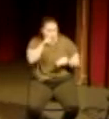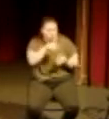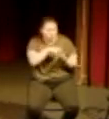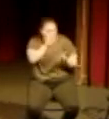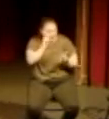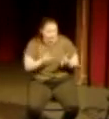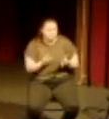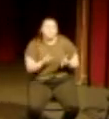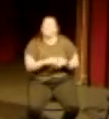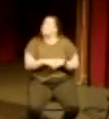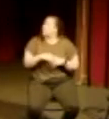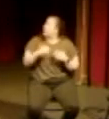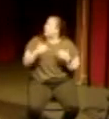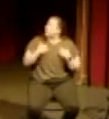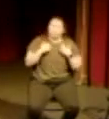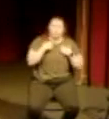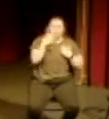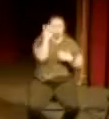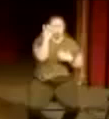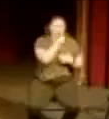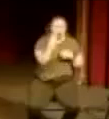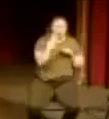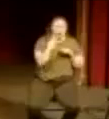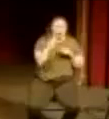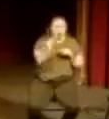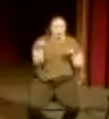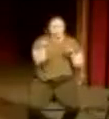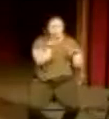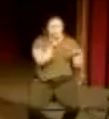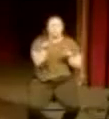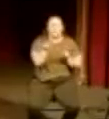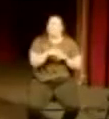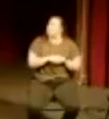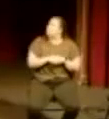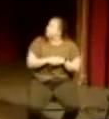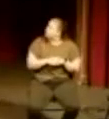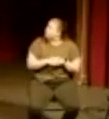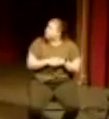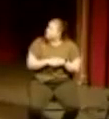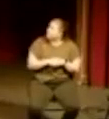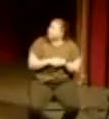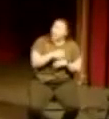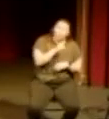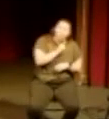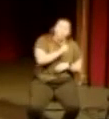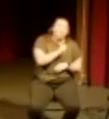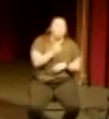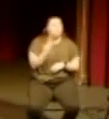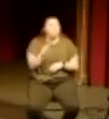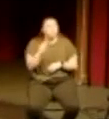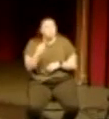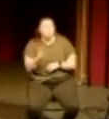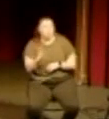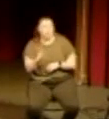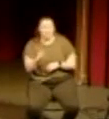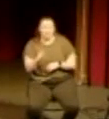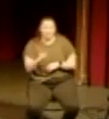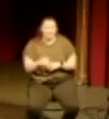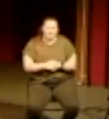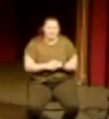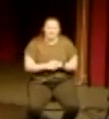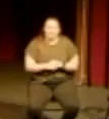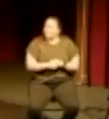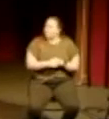just a beautiful exterior and a beautiful courtyard out front. Lots of orange, blue, steel, and glass, just like we like it. It's right along